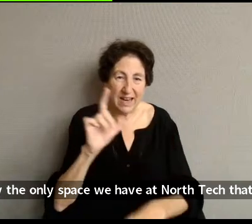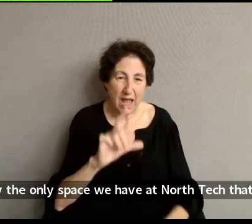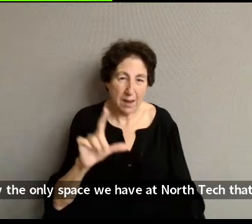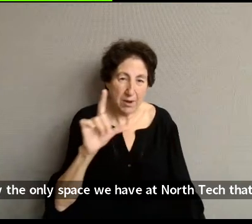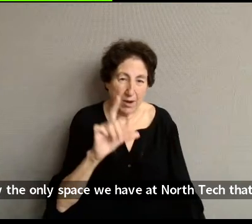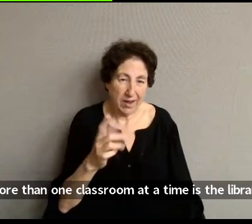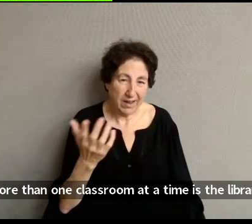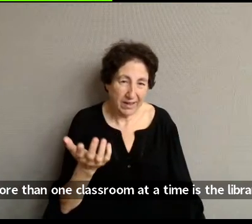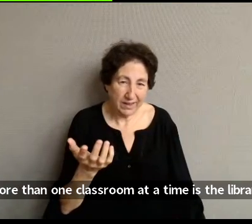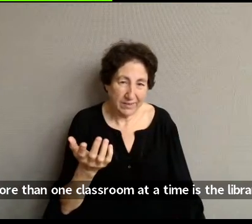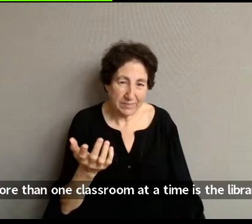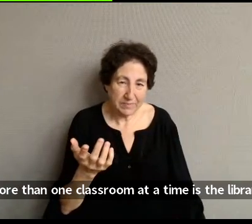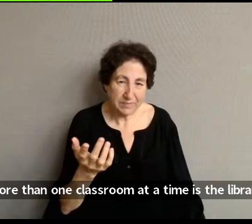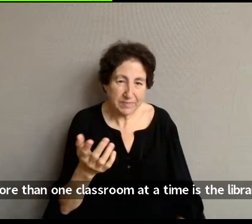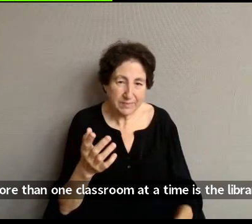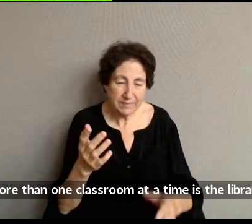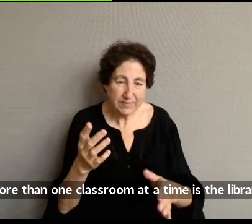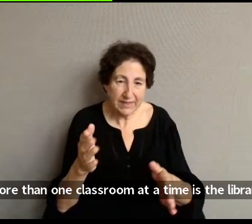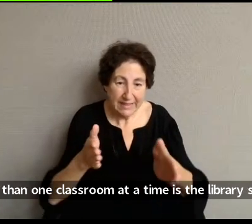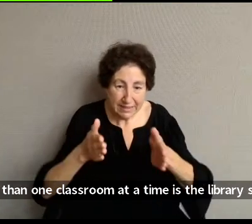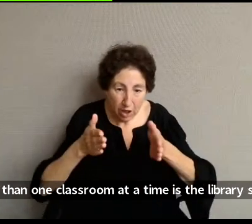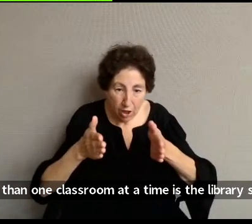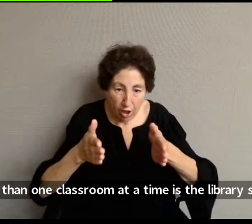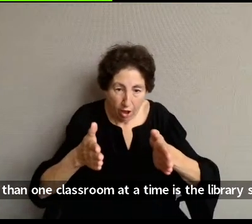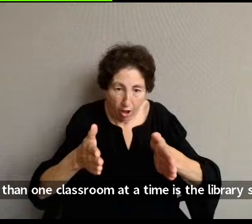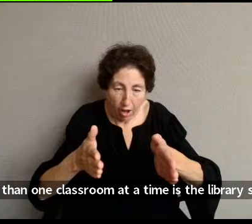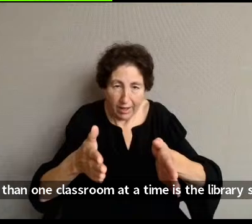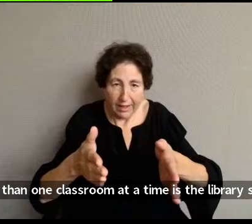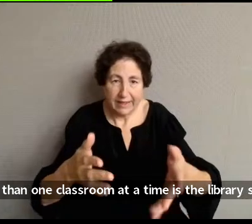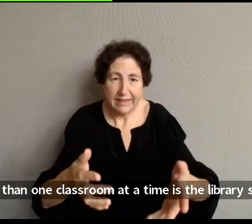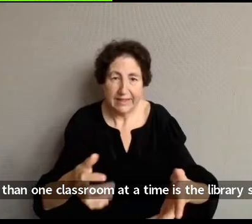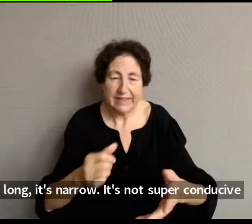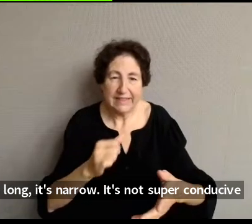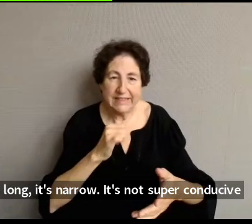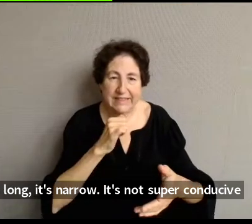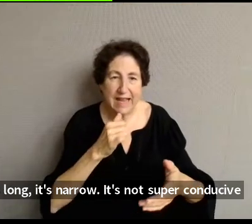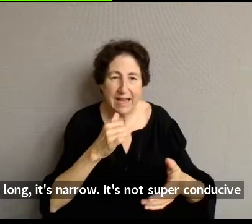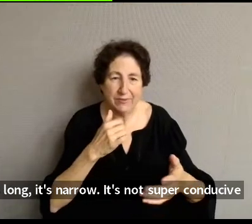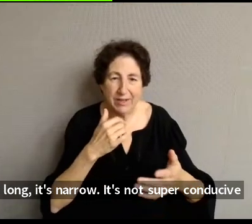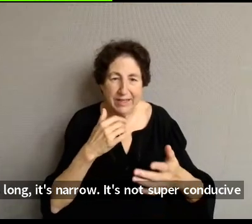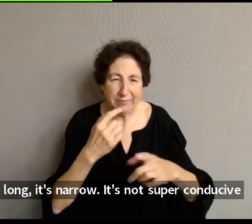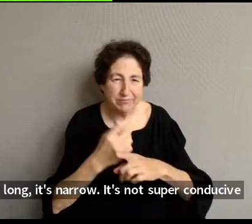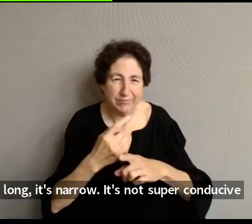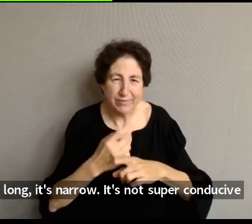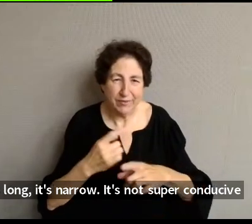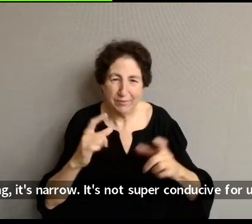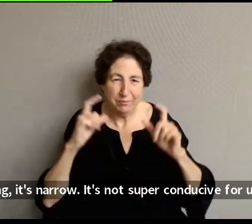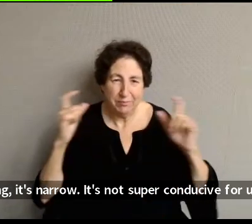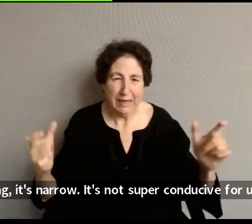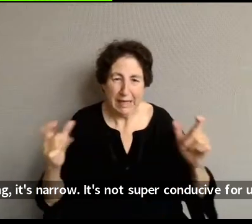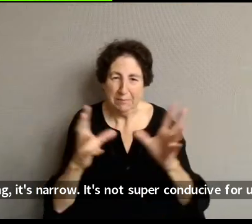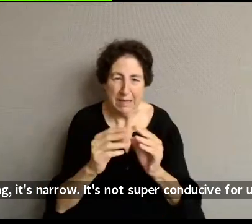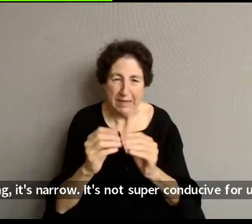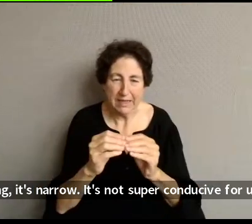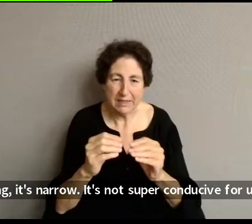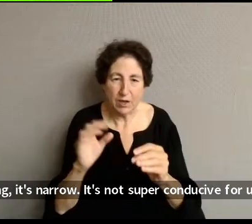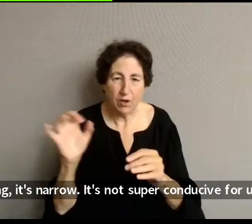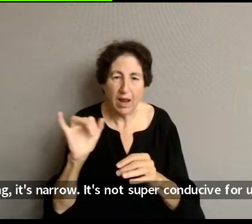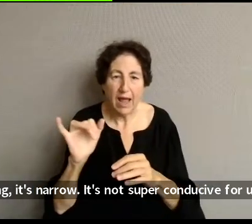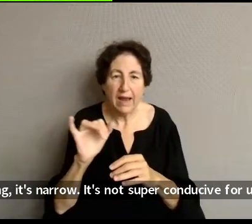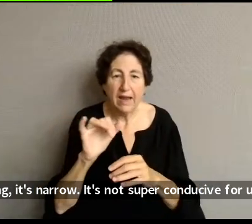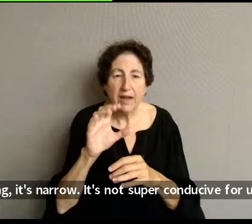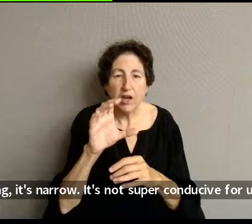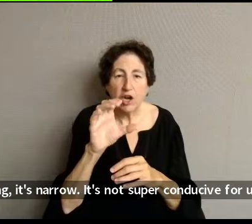space. It's long, it's narrow, it's not super conducive for us to do large group activities. So for things like our career and technical